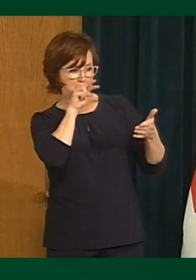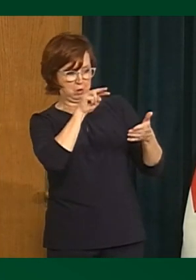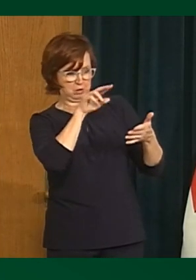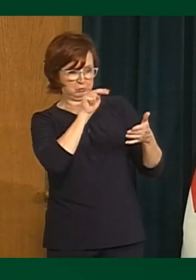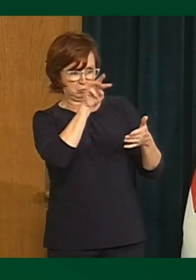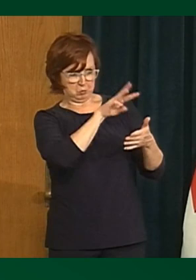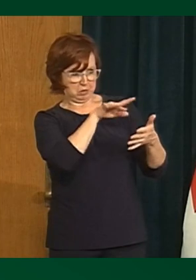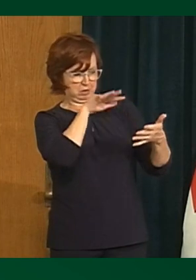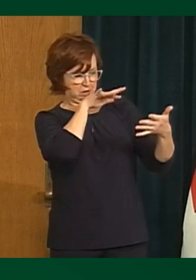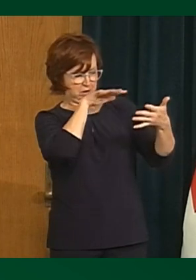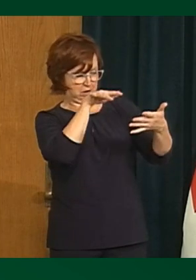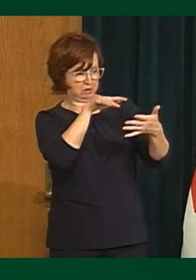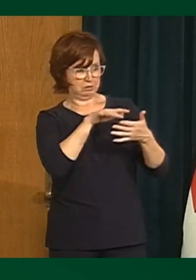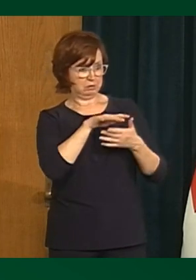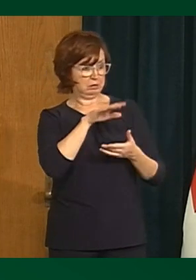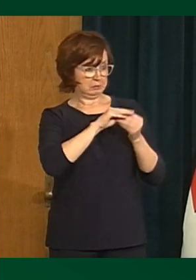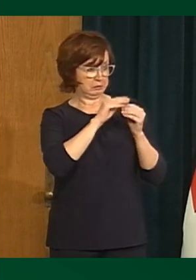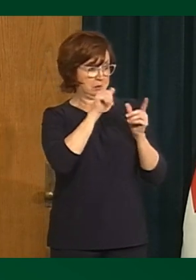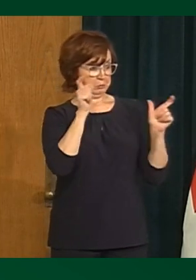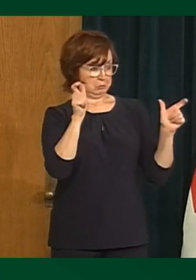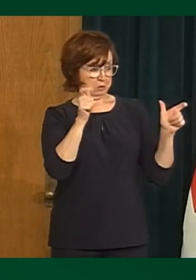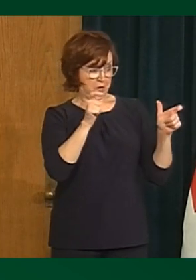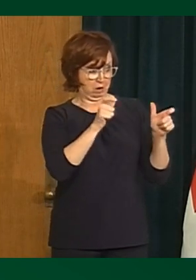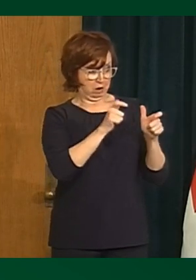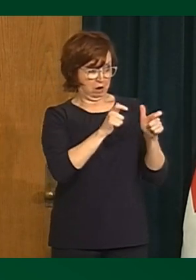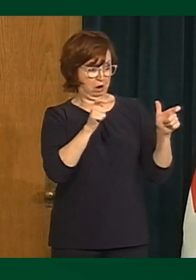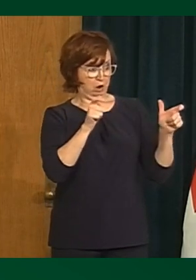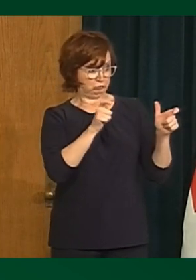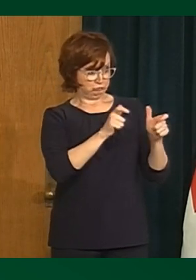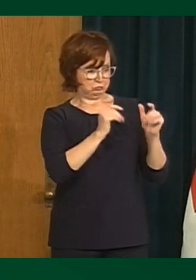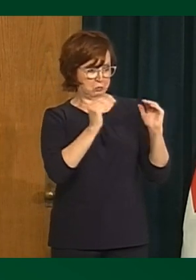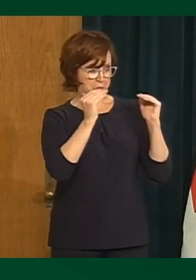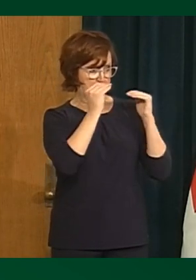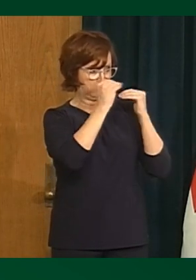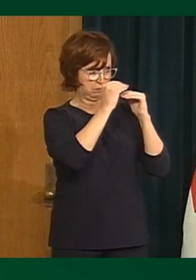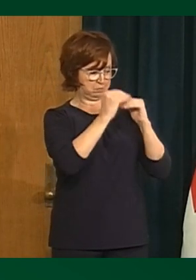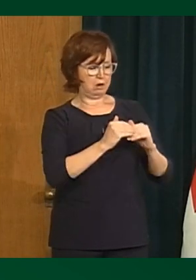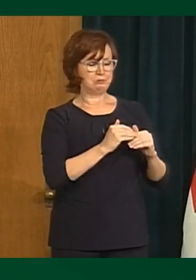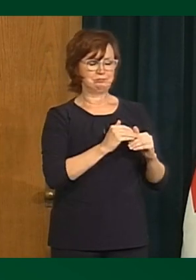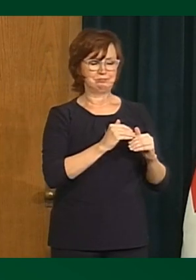the Northwest, and the few that do occur have